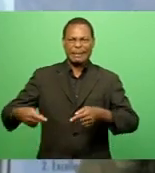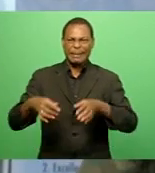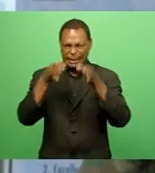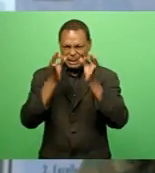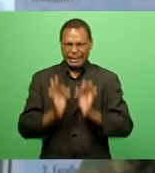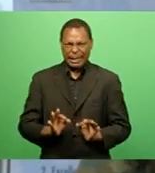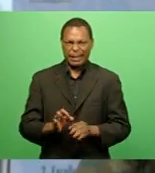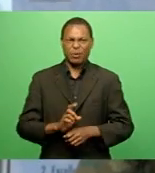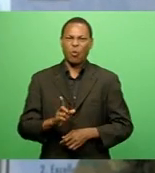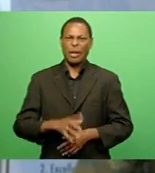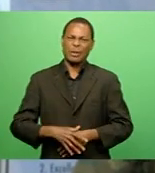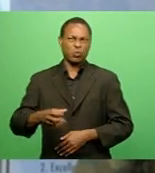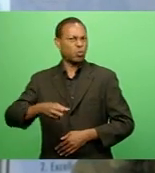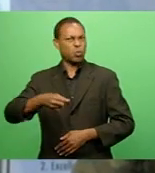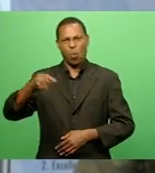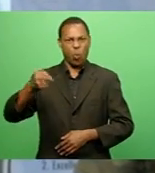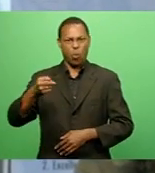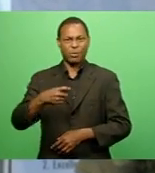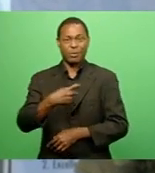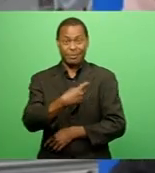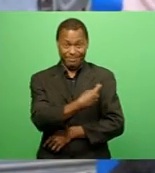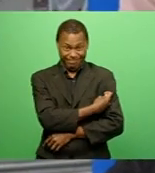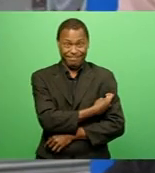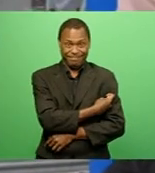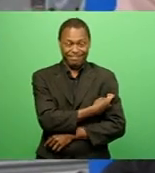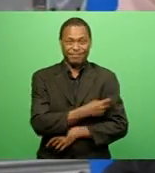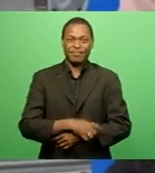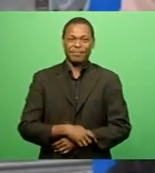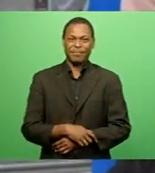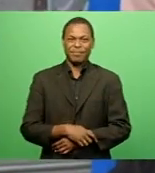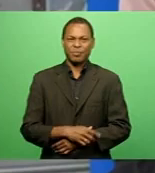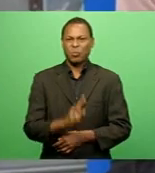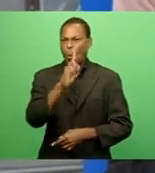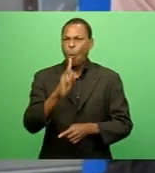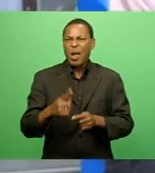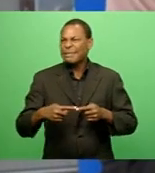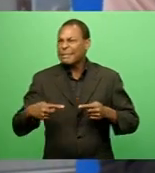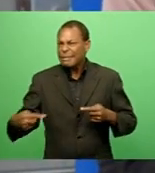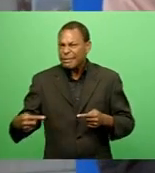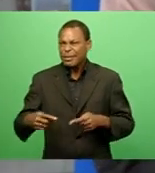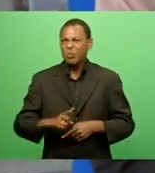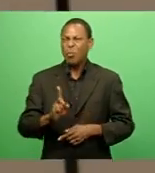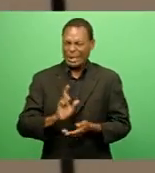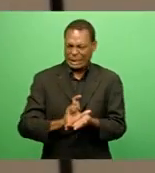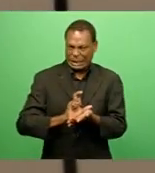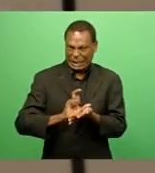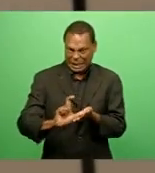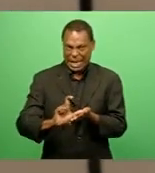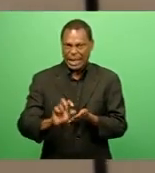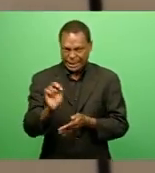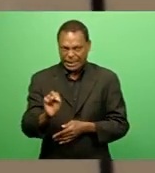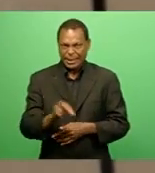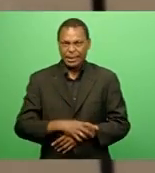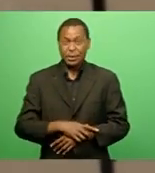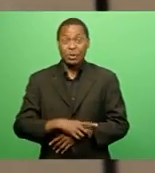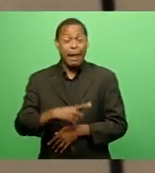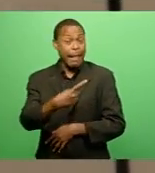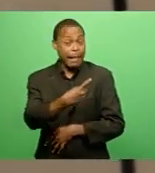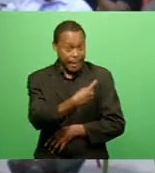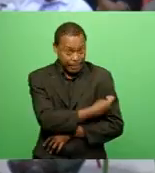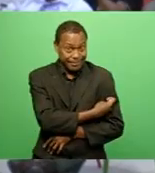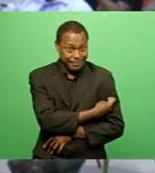to suspend the use of the AstraZeneca vaccine. One of the things that we all have to be clear about is